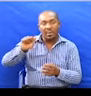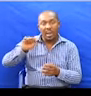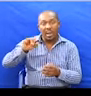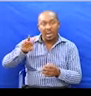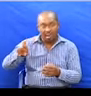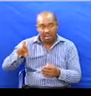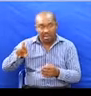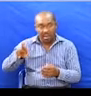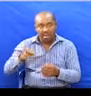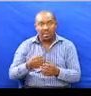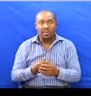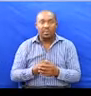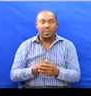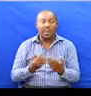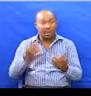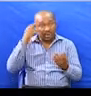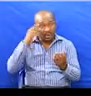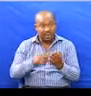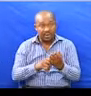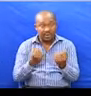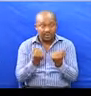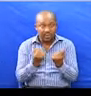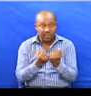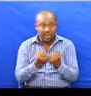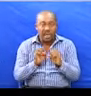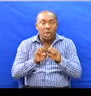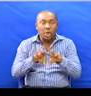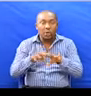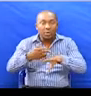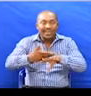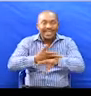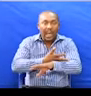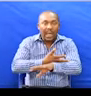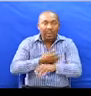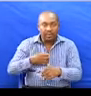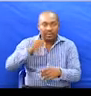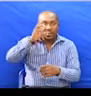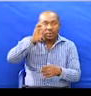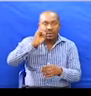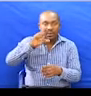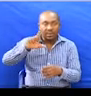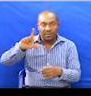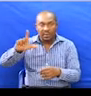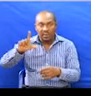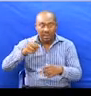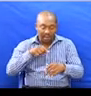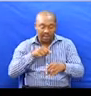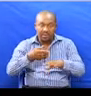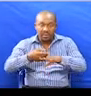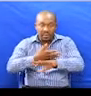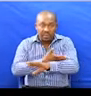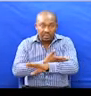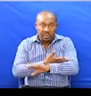with new cells. And these new cells that are provided with protein, they are used in formation of tissues